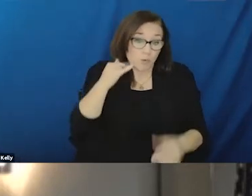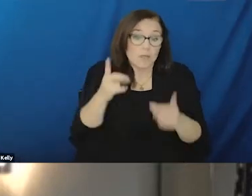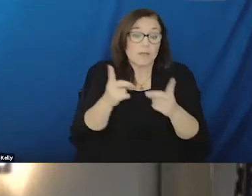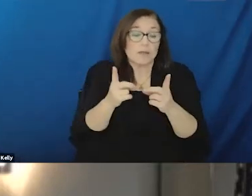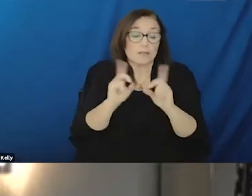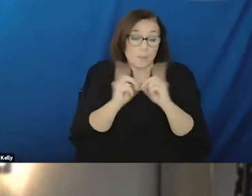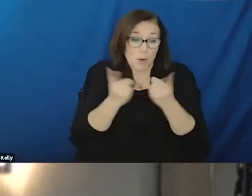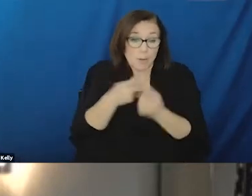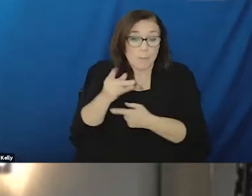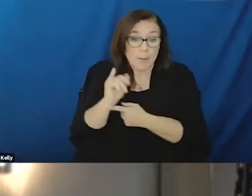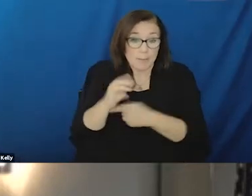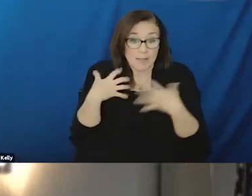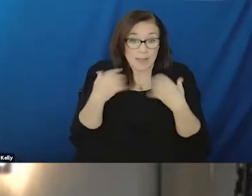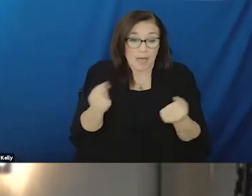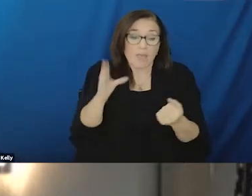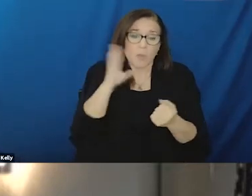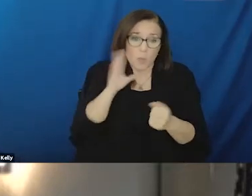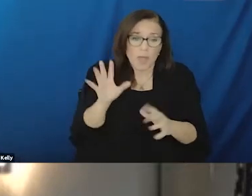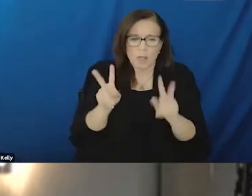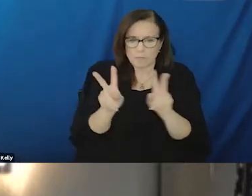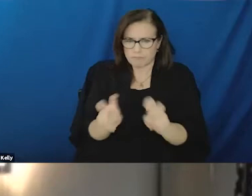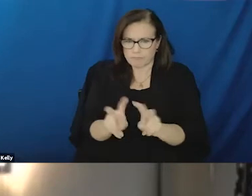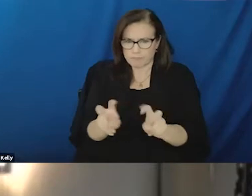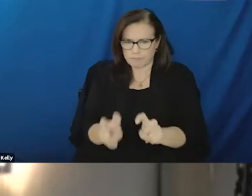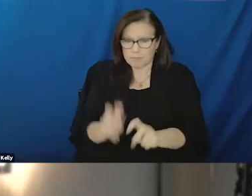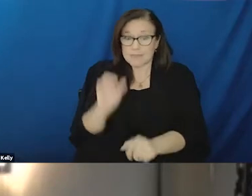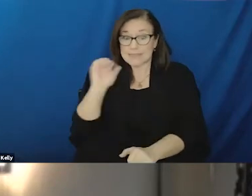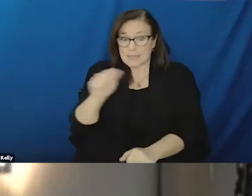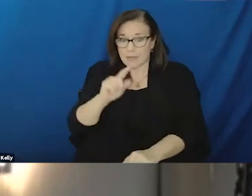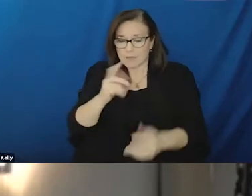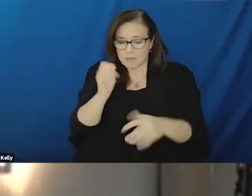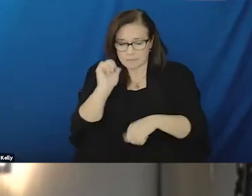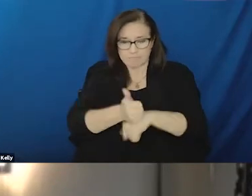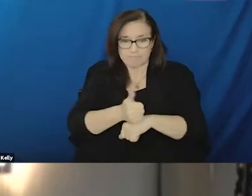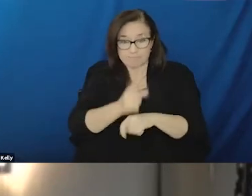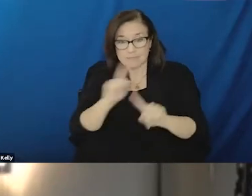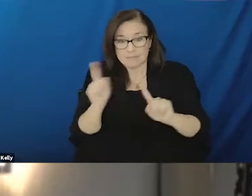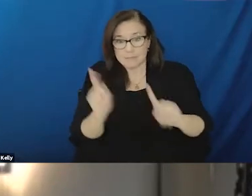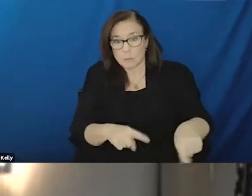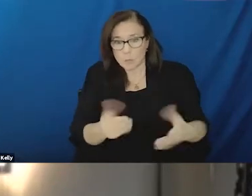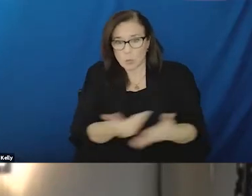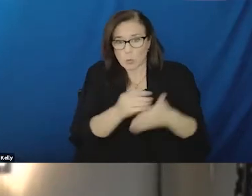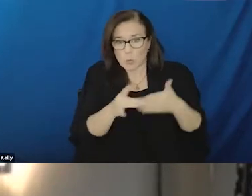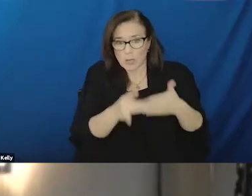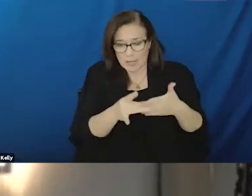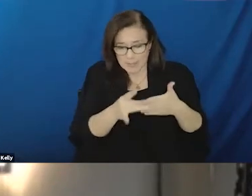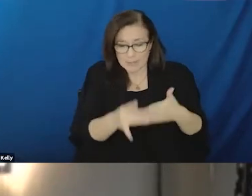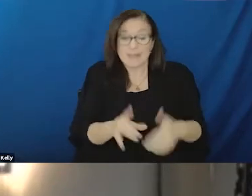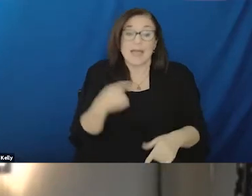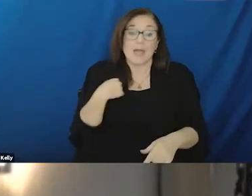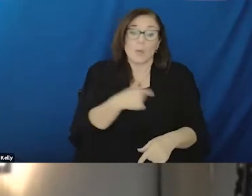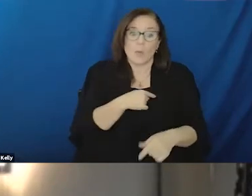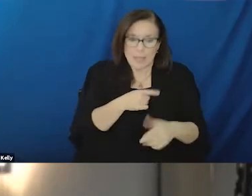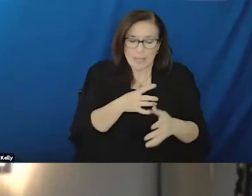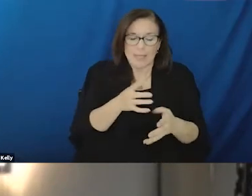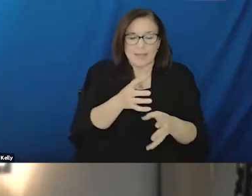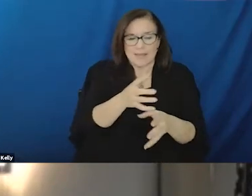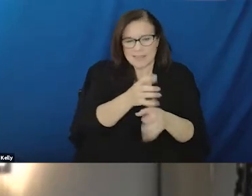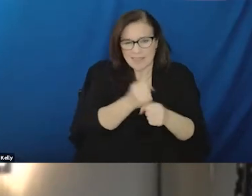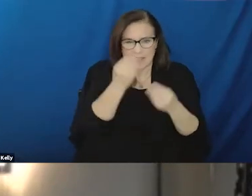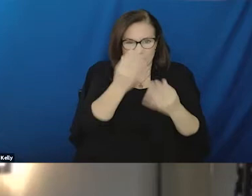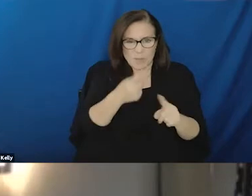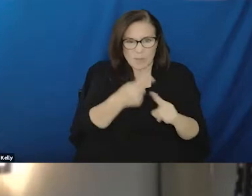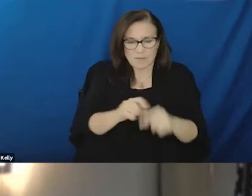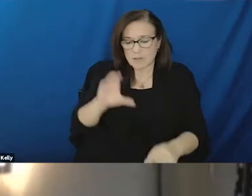in place. So we follow the school guidance from CDPH. So CDPH sometimes takes CDC, and sometimes it's